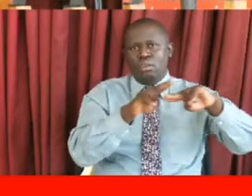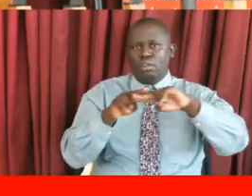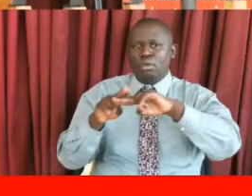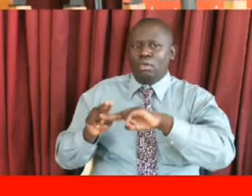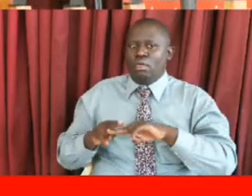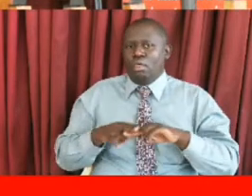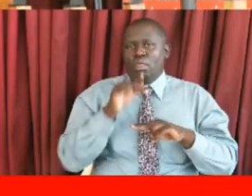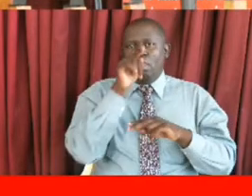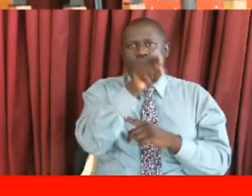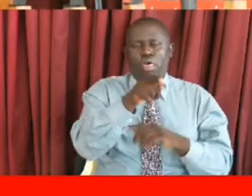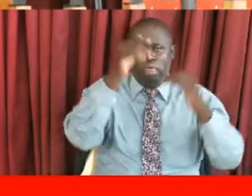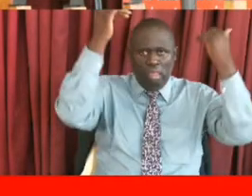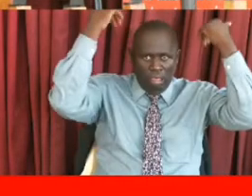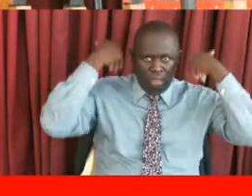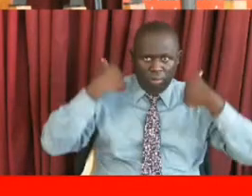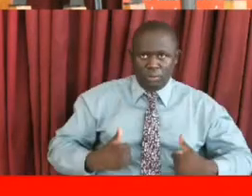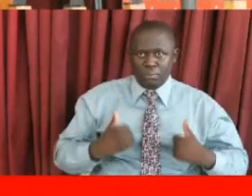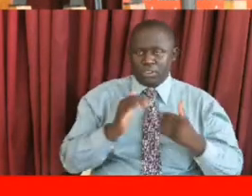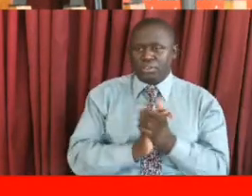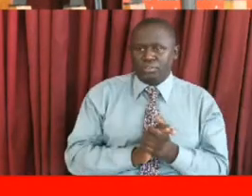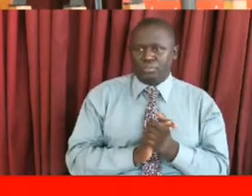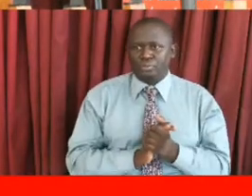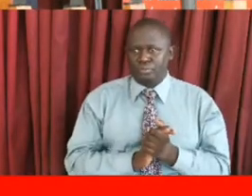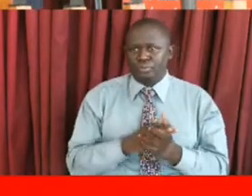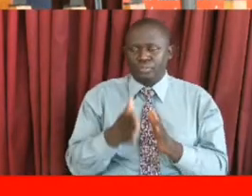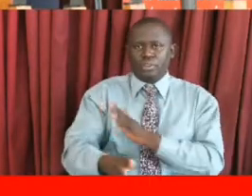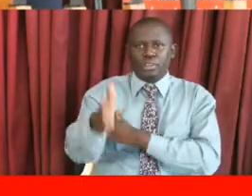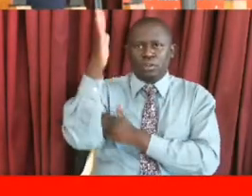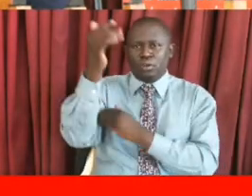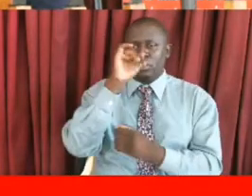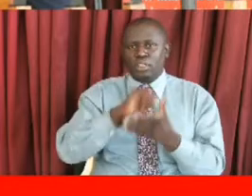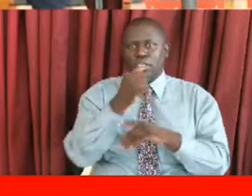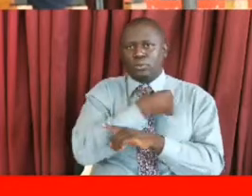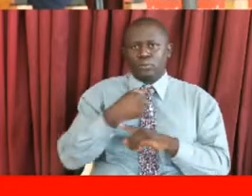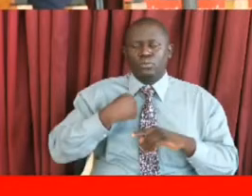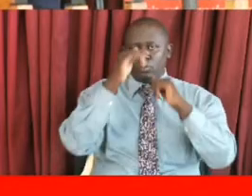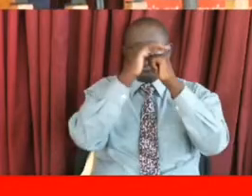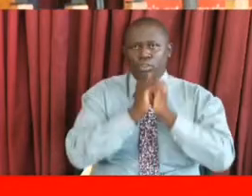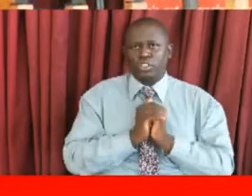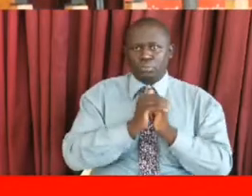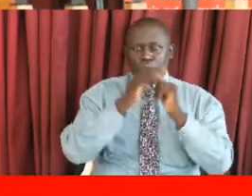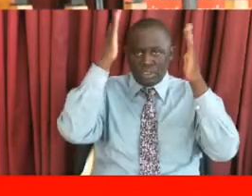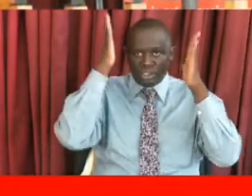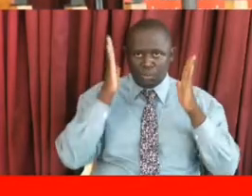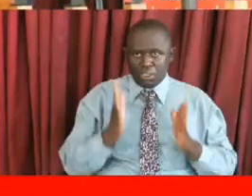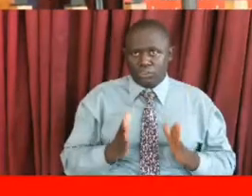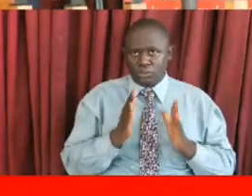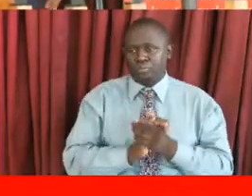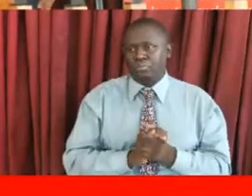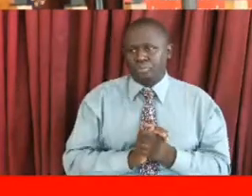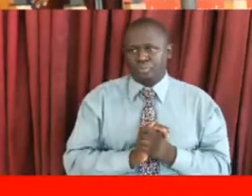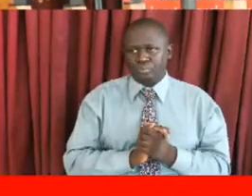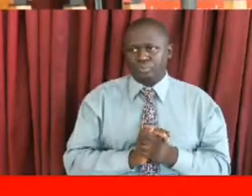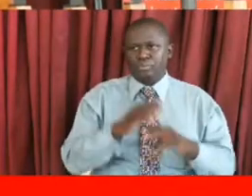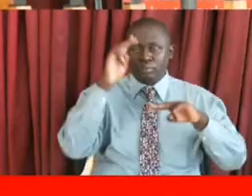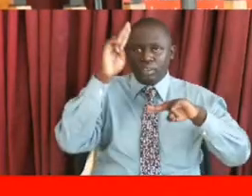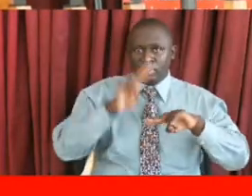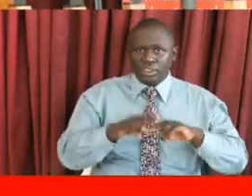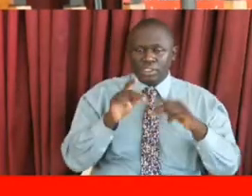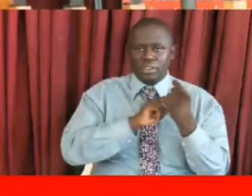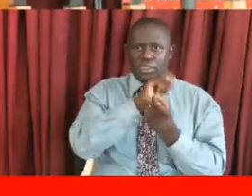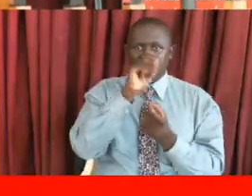he is a person the God we worship is a person he sits in a